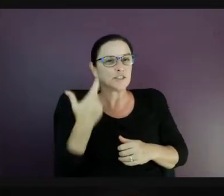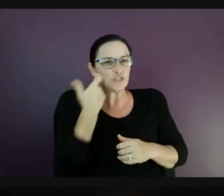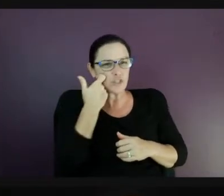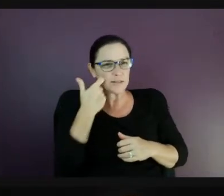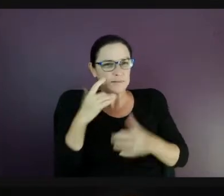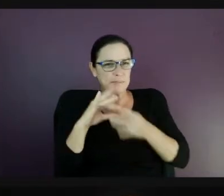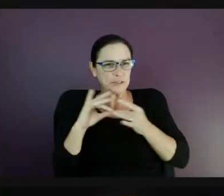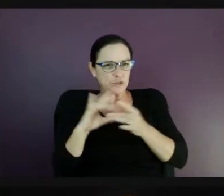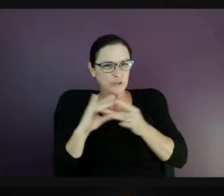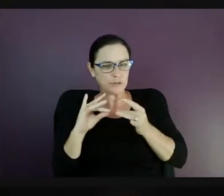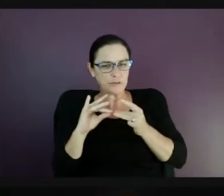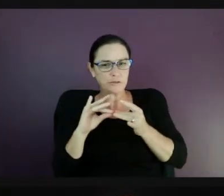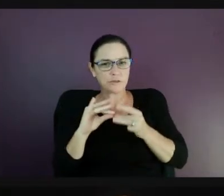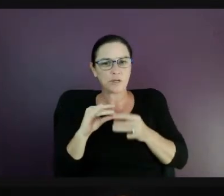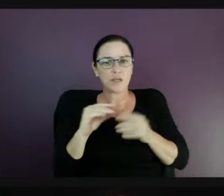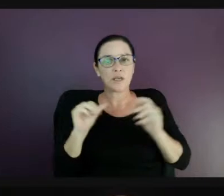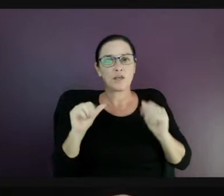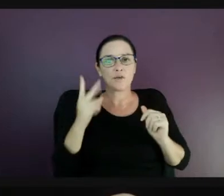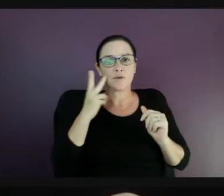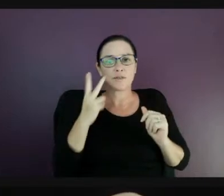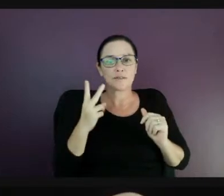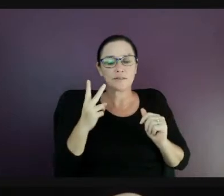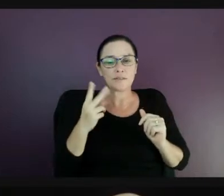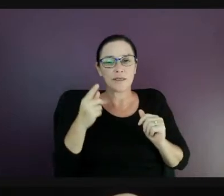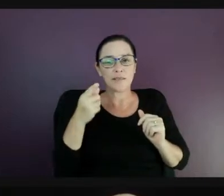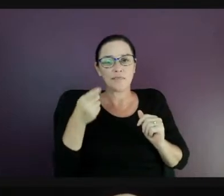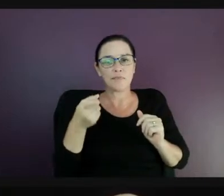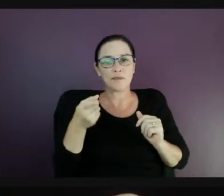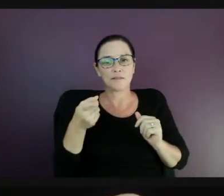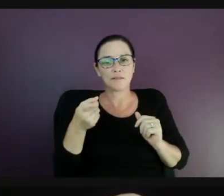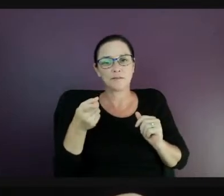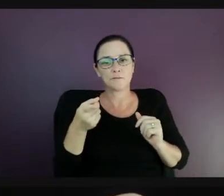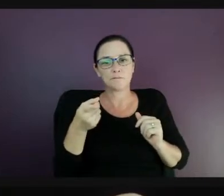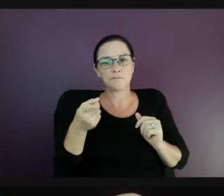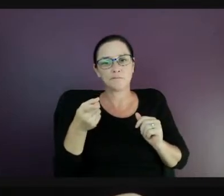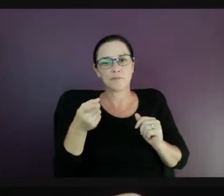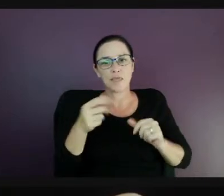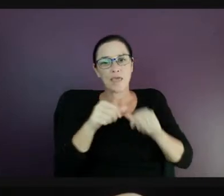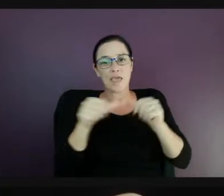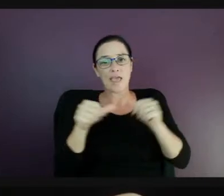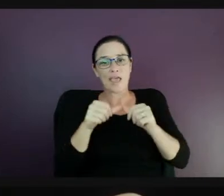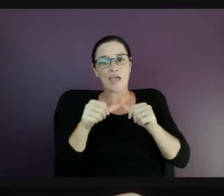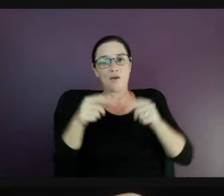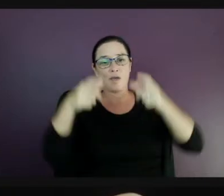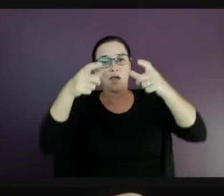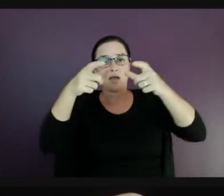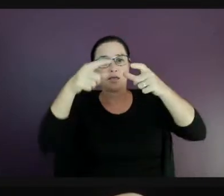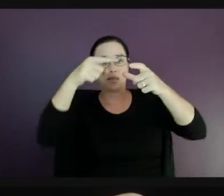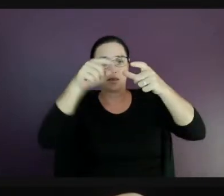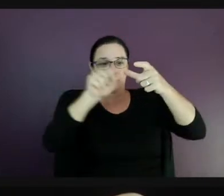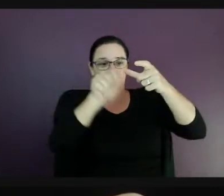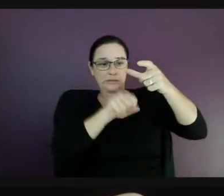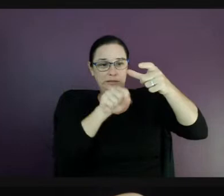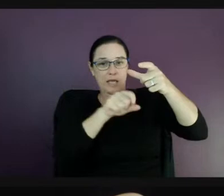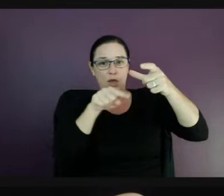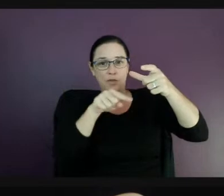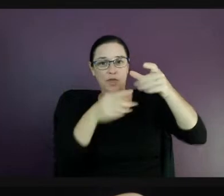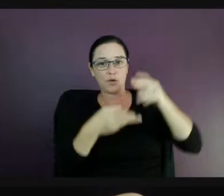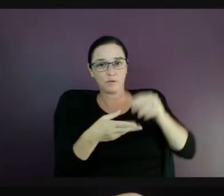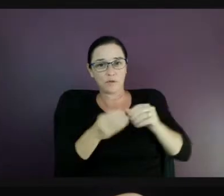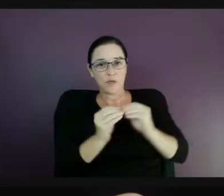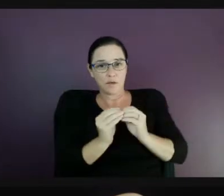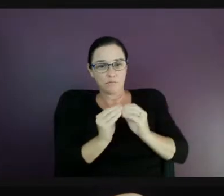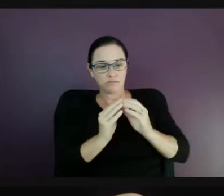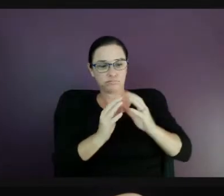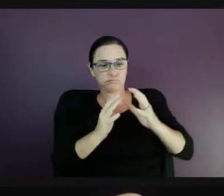case, you see there goes the area south of the Caldera, rising actually was a two-stage intrusion,